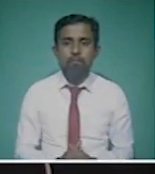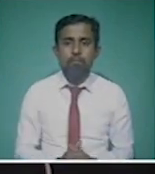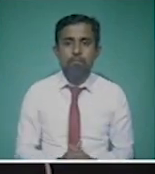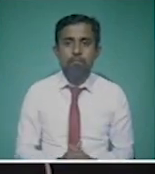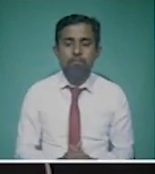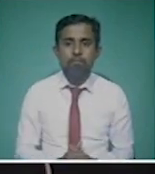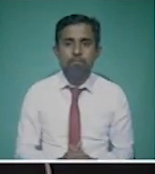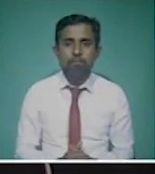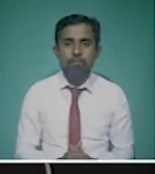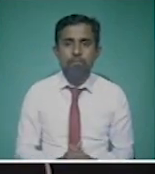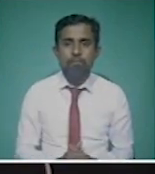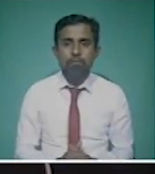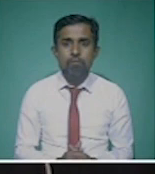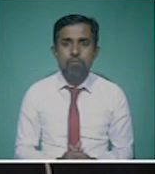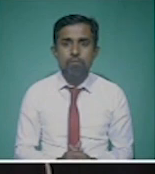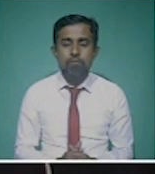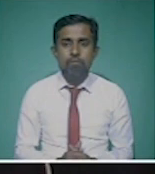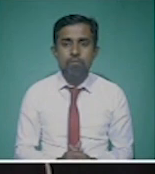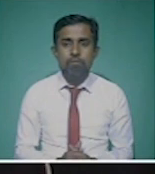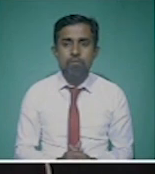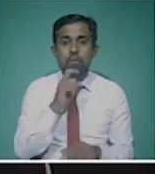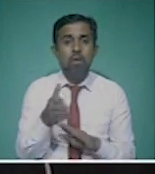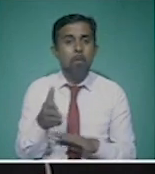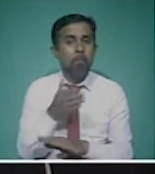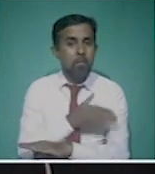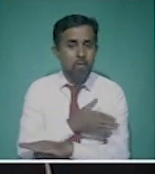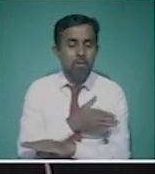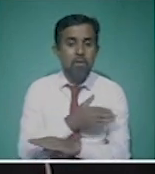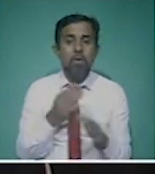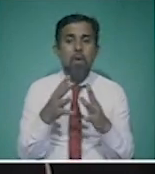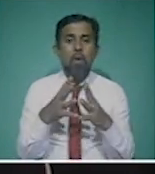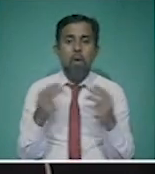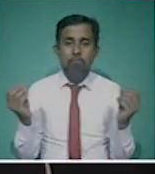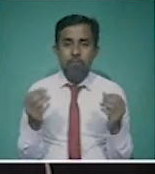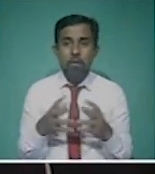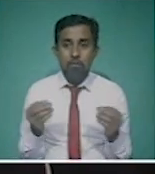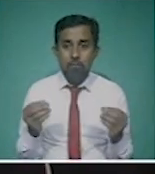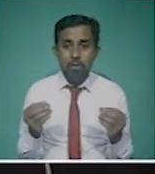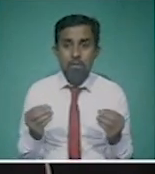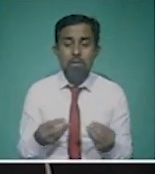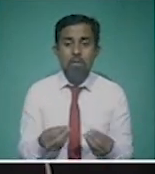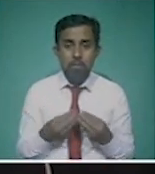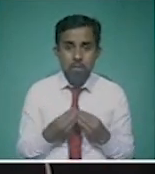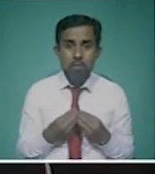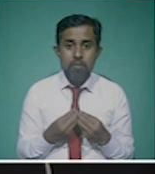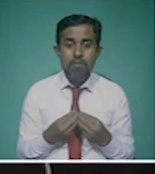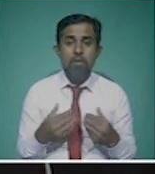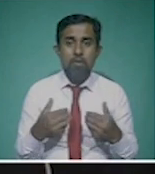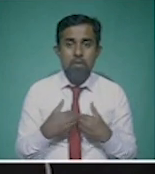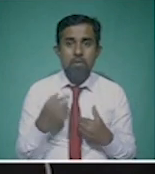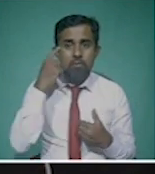such other matters, are also not working fully to the satisfaction